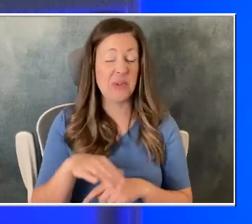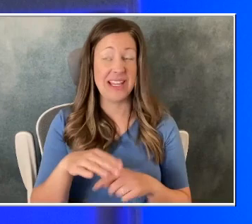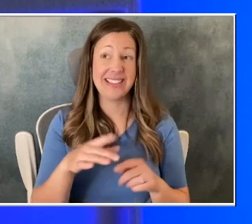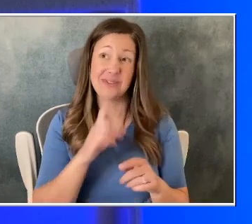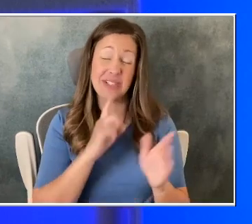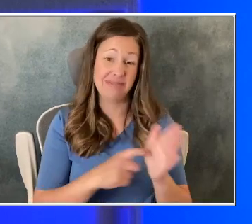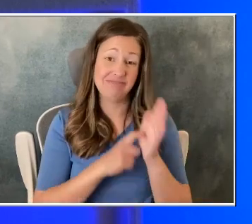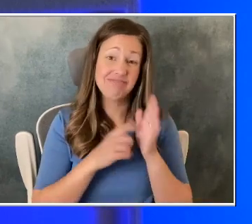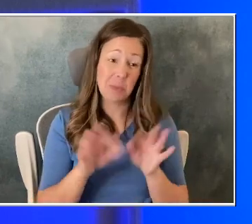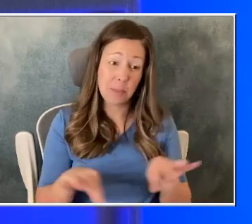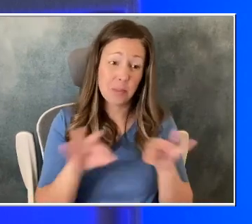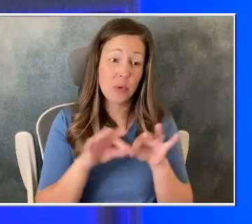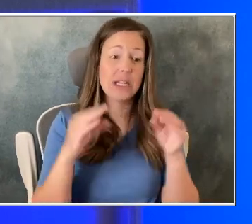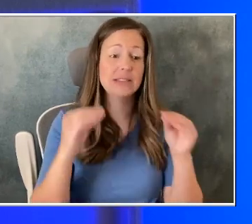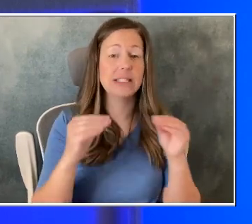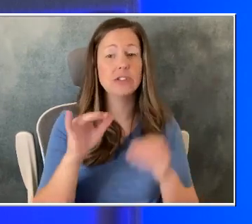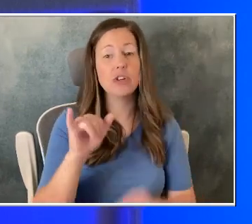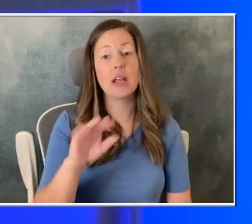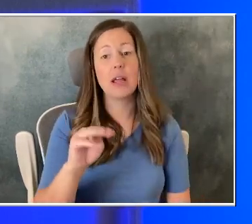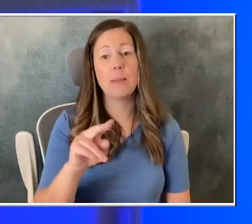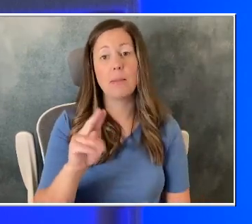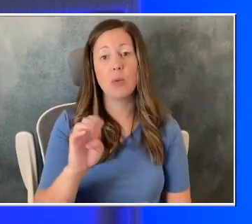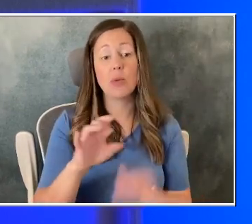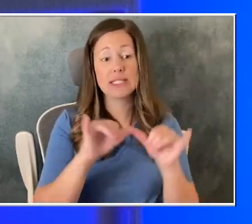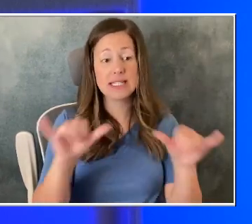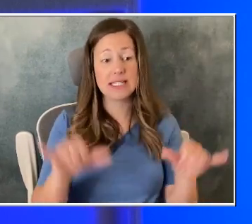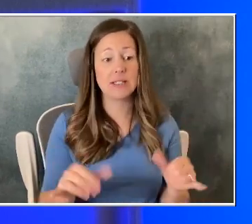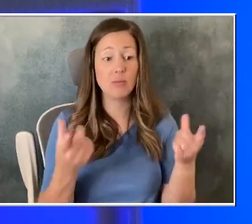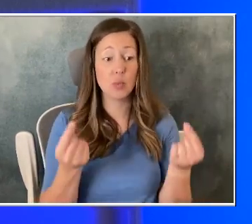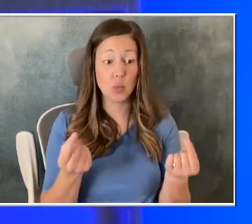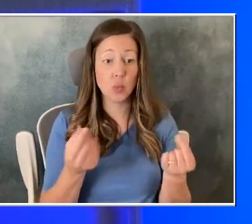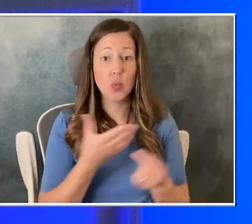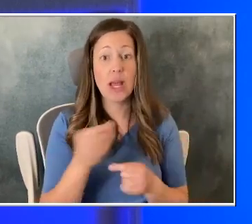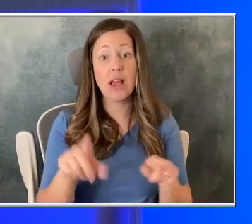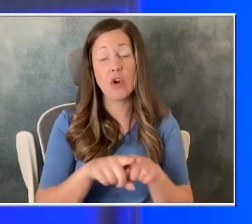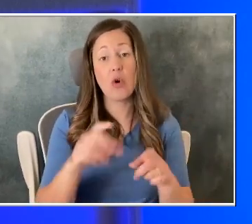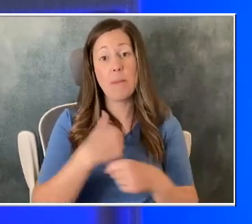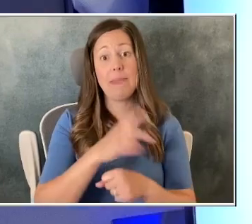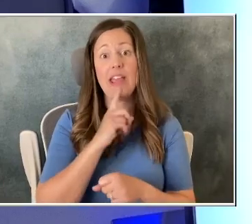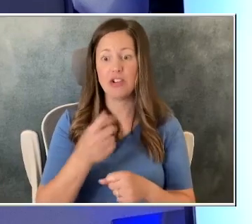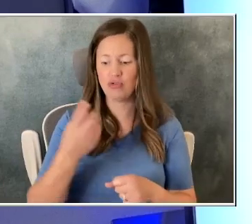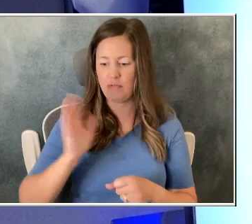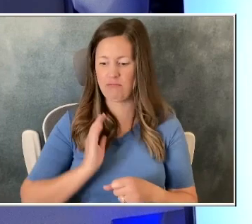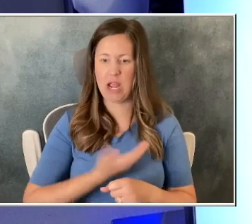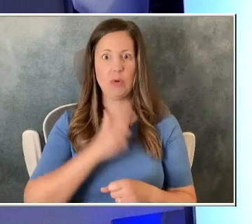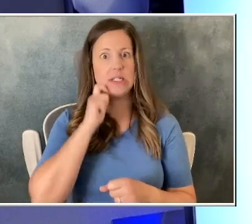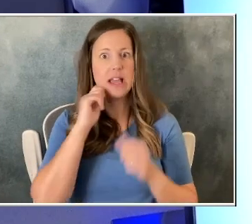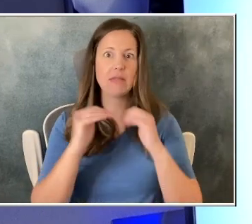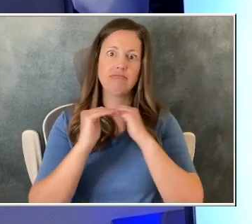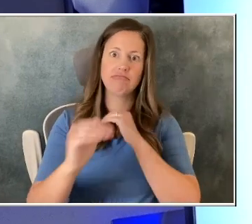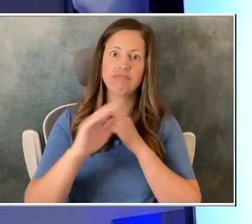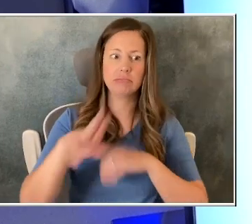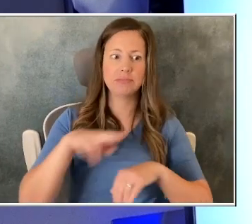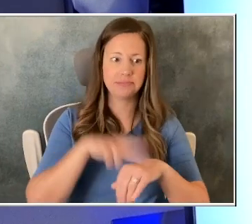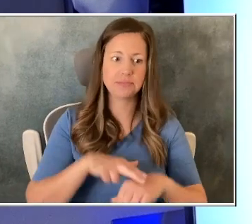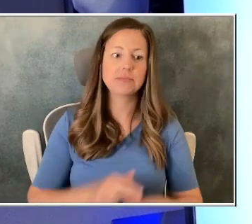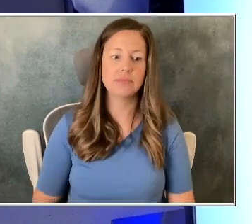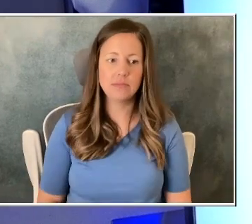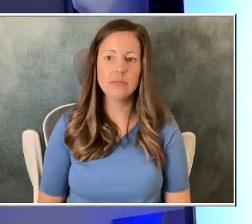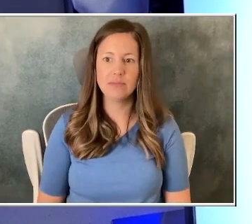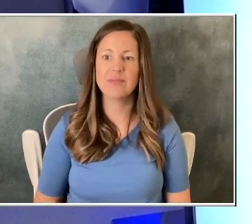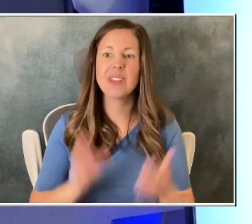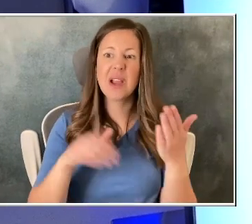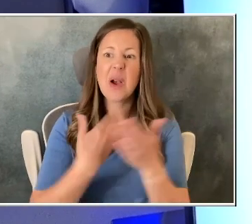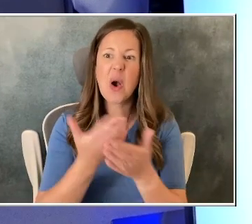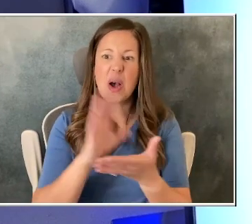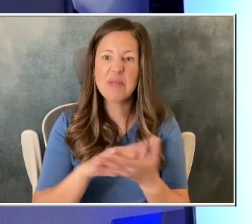teaching our immune system what to do and also keeping homeostasis in our skin. You don't think about all the bacteria and how important it plays. We